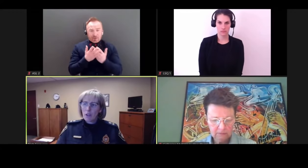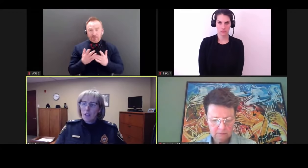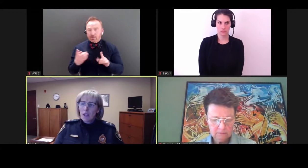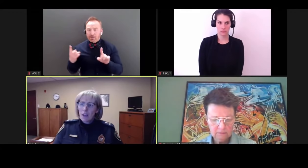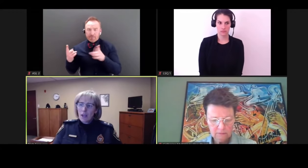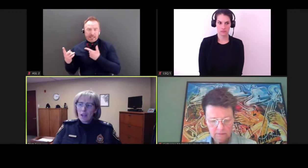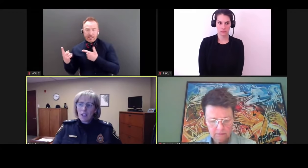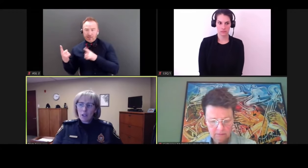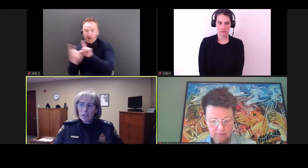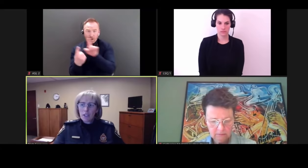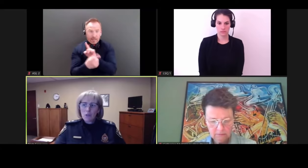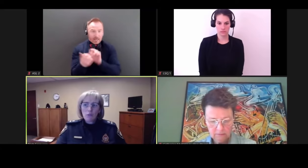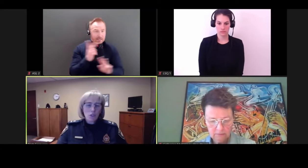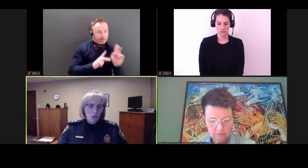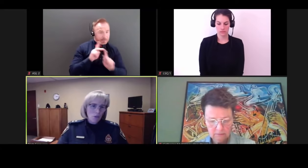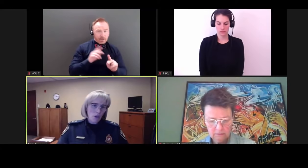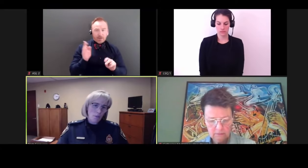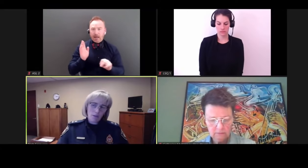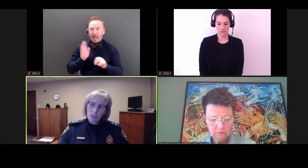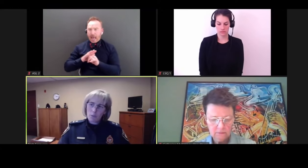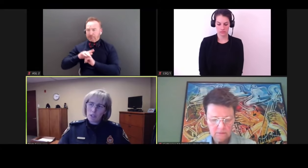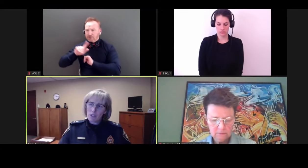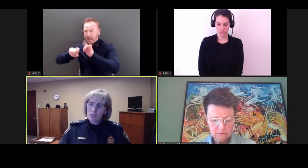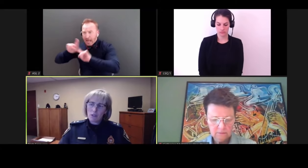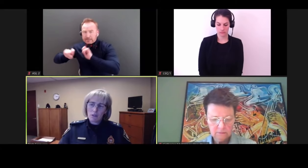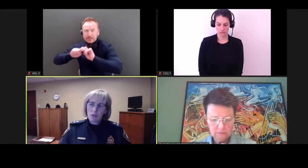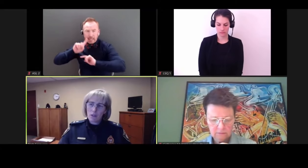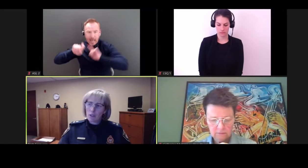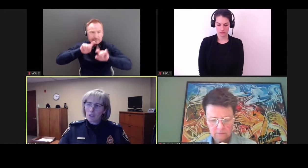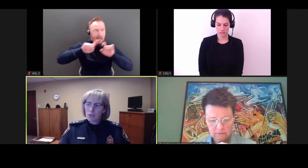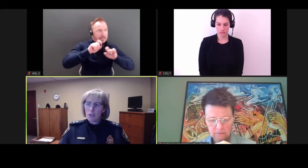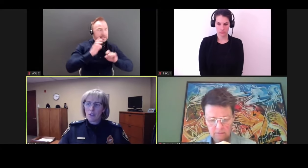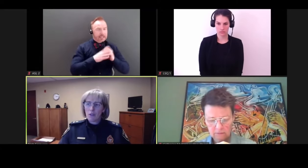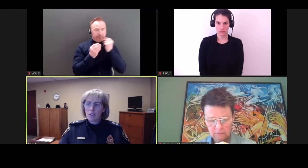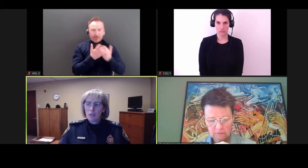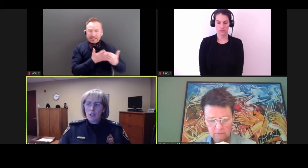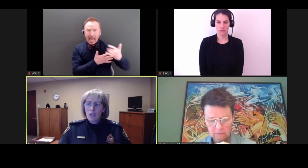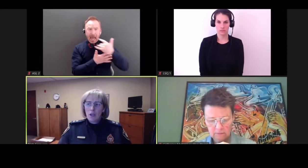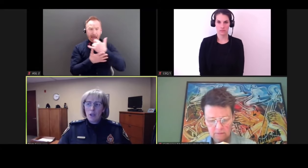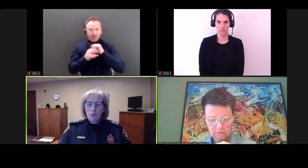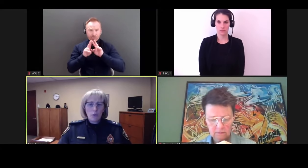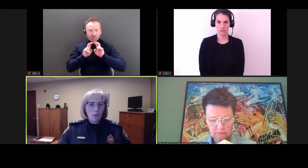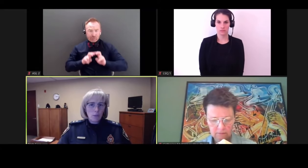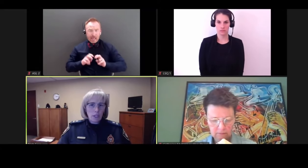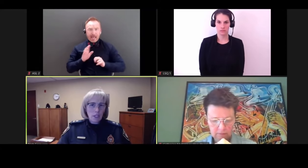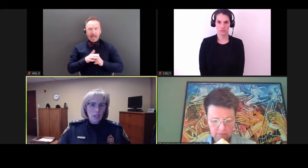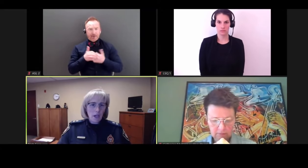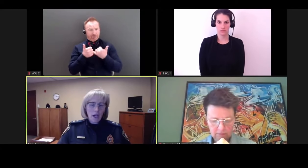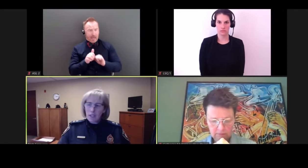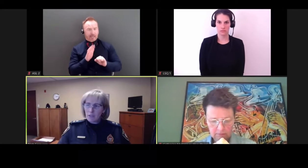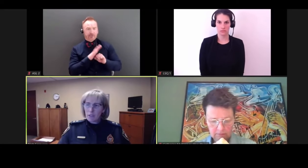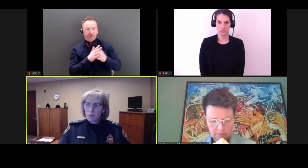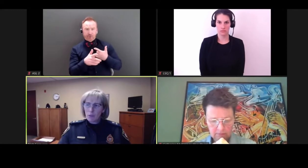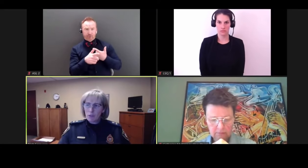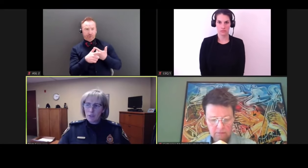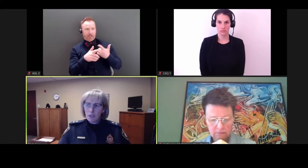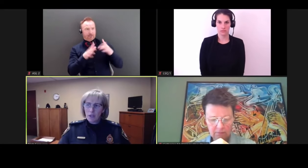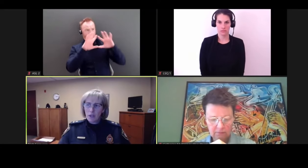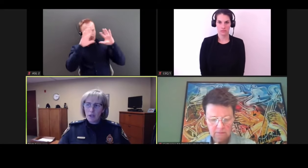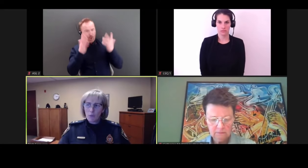share, and looking to reduce crime and victimization on a large scale. We will be highly